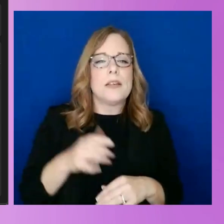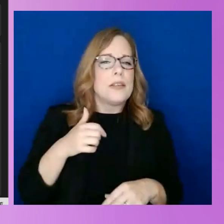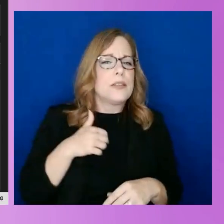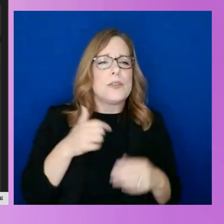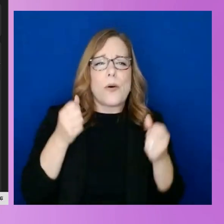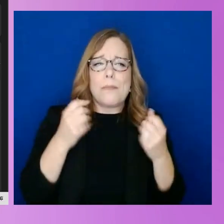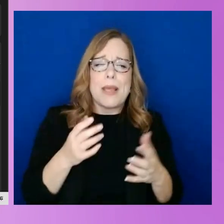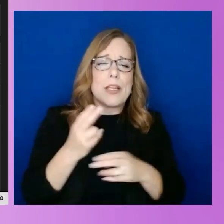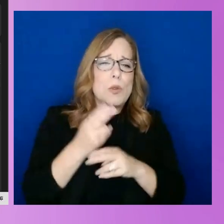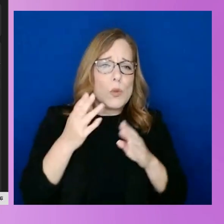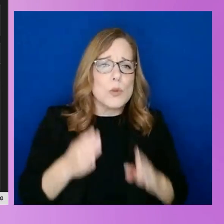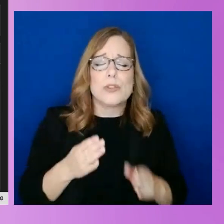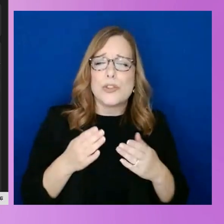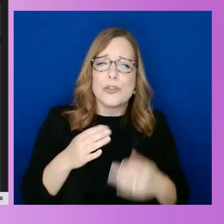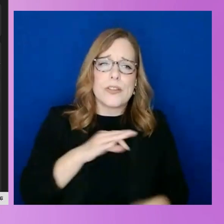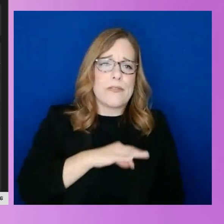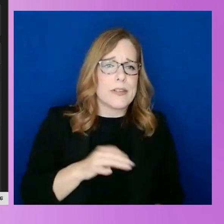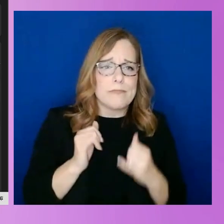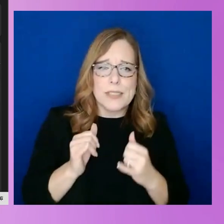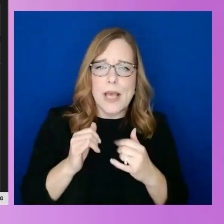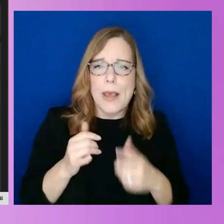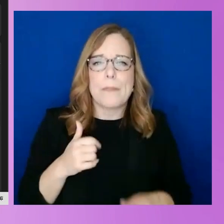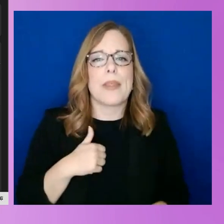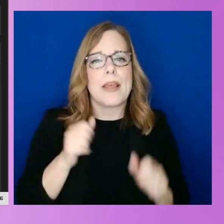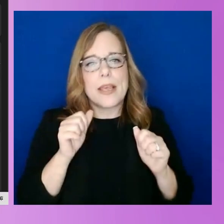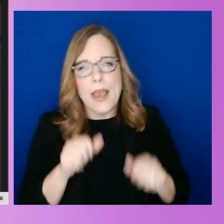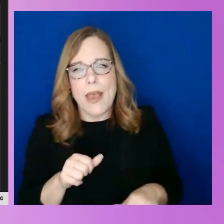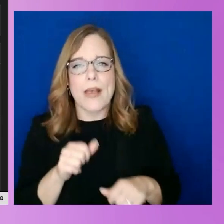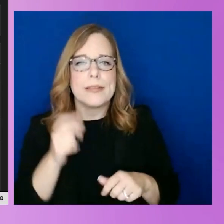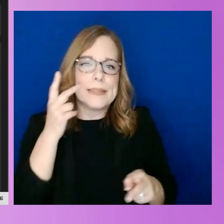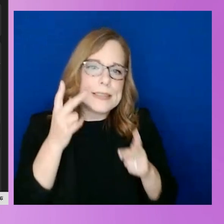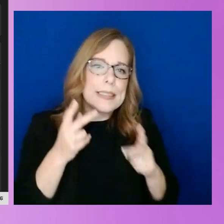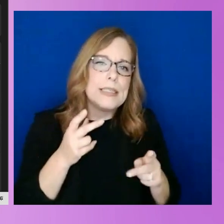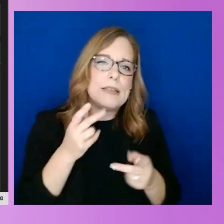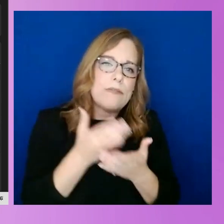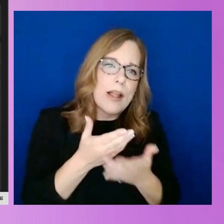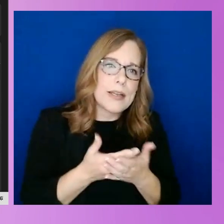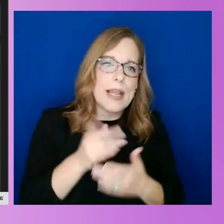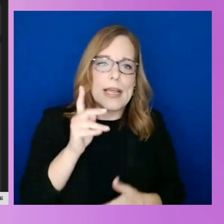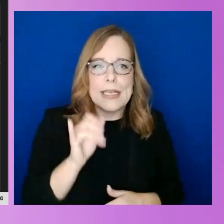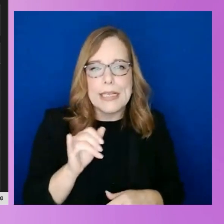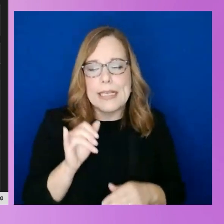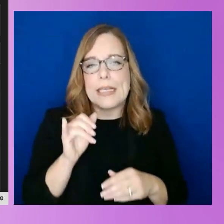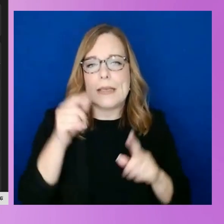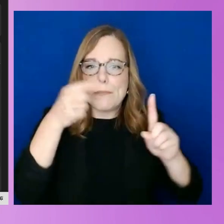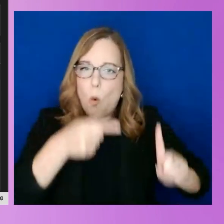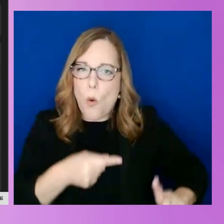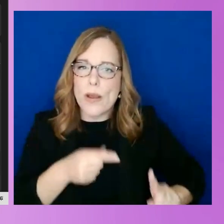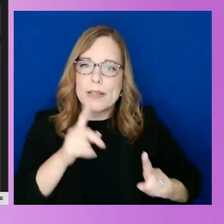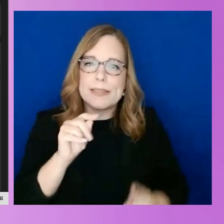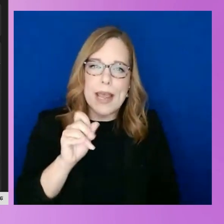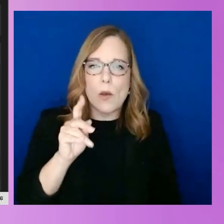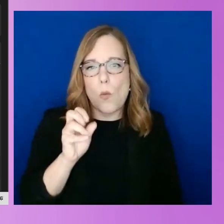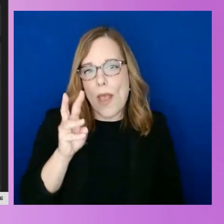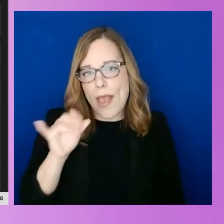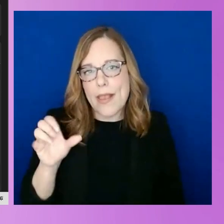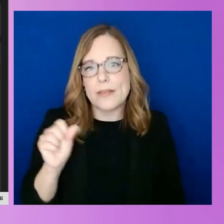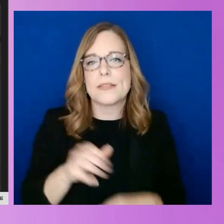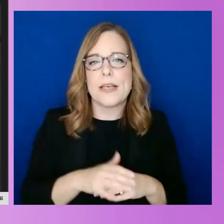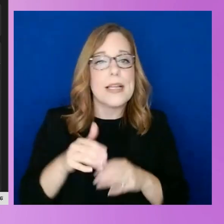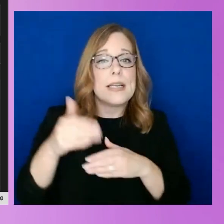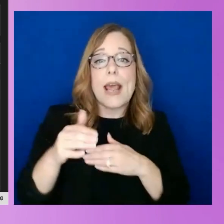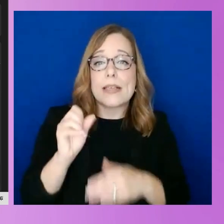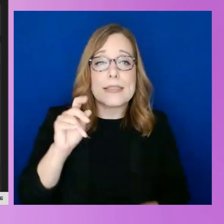key takeaways, next steps, and important dates using meeting notes and Copilot within the Recap tab for my transcribed